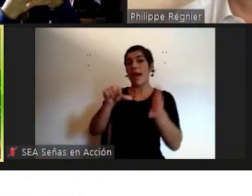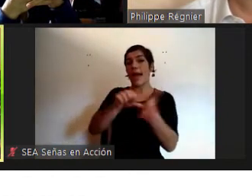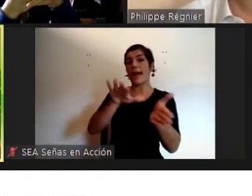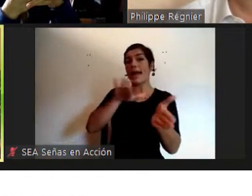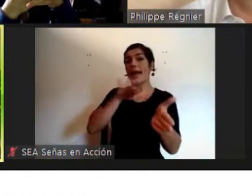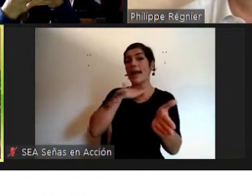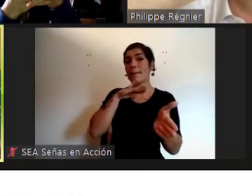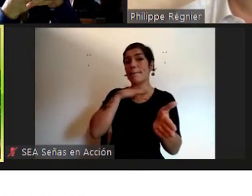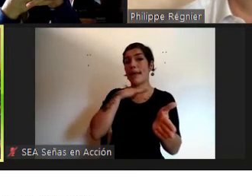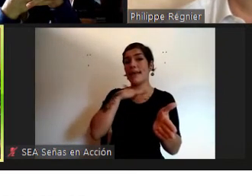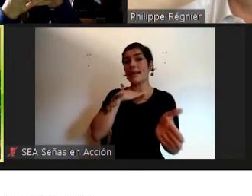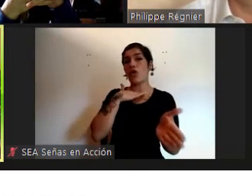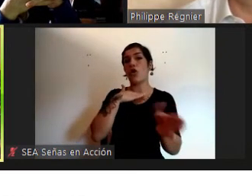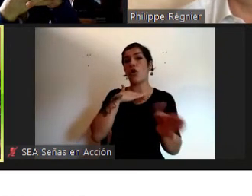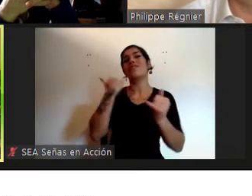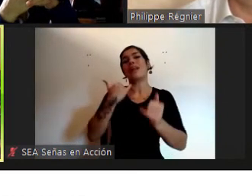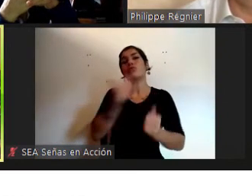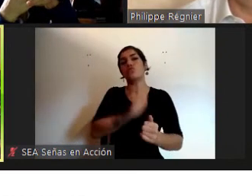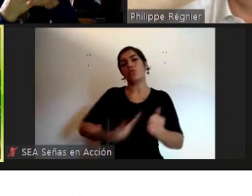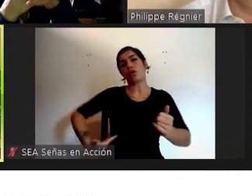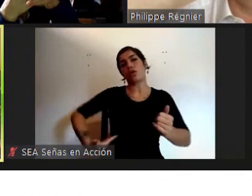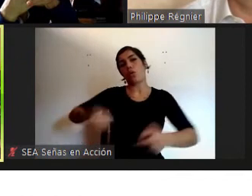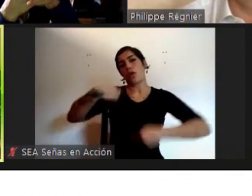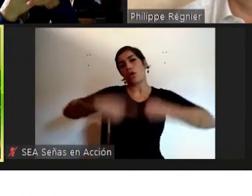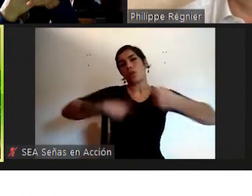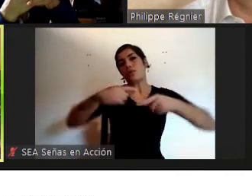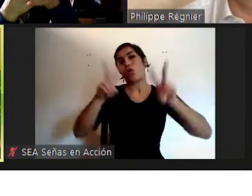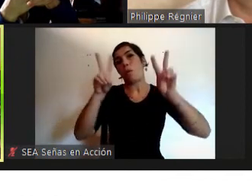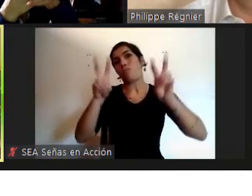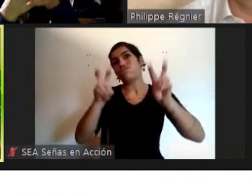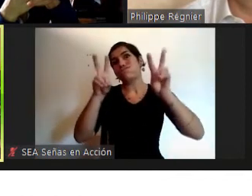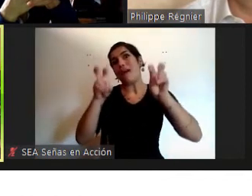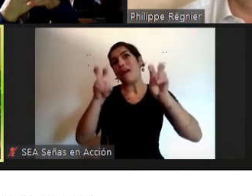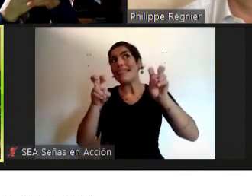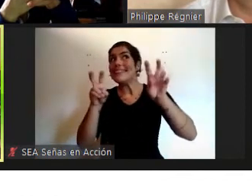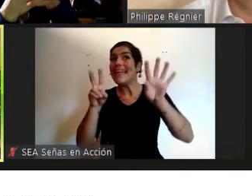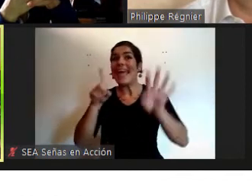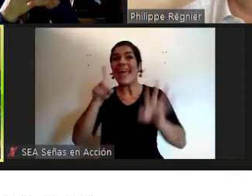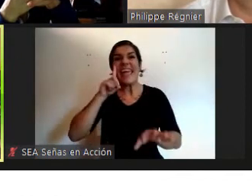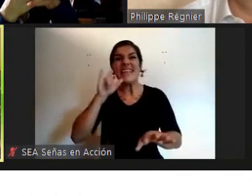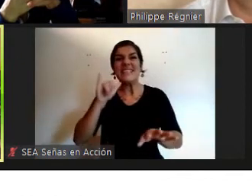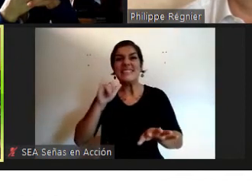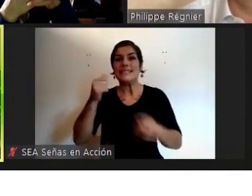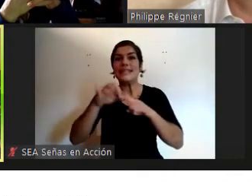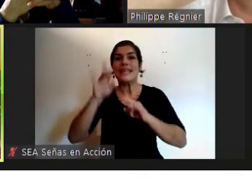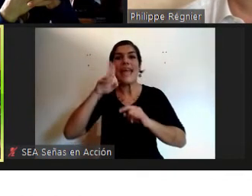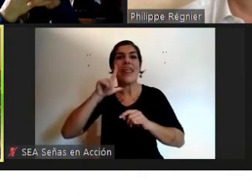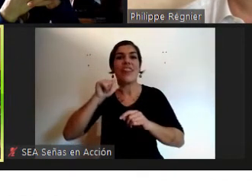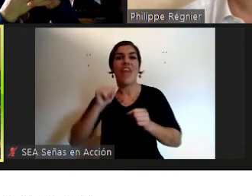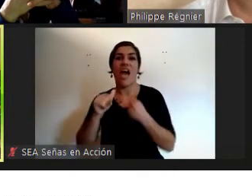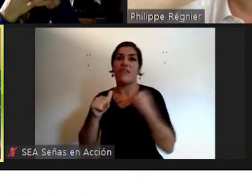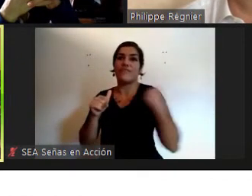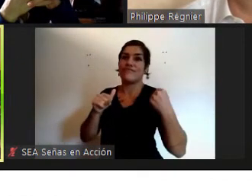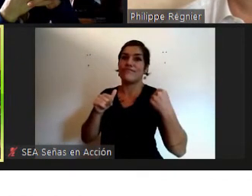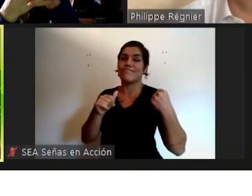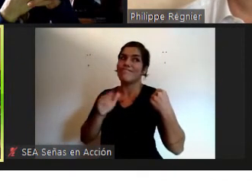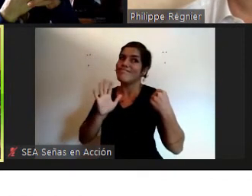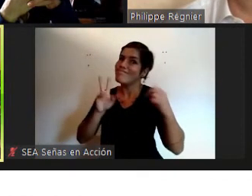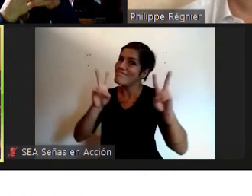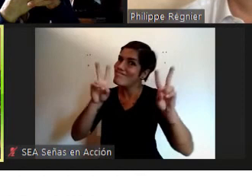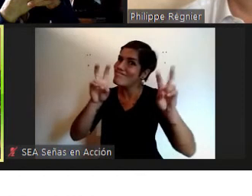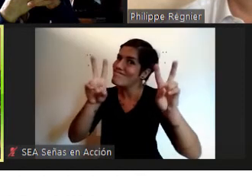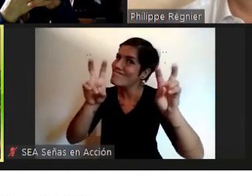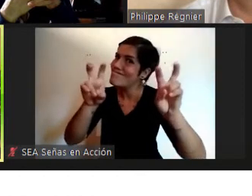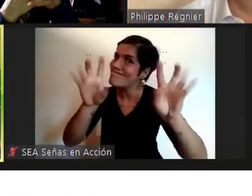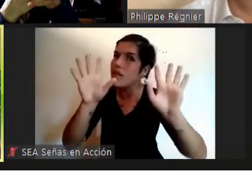follows the left wing. And on that, I'd like to be very clear. We have to give up on